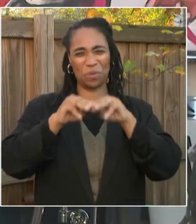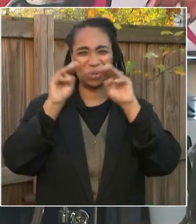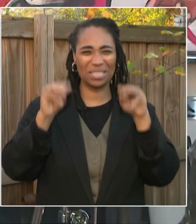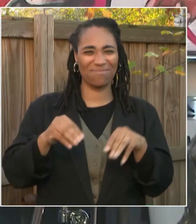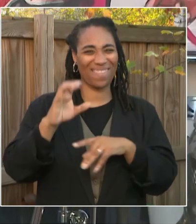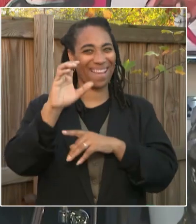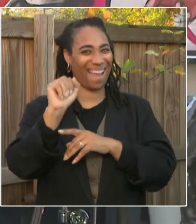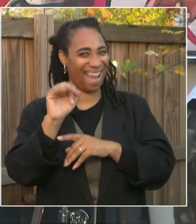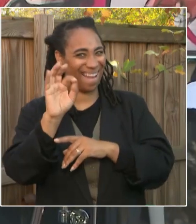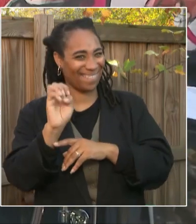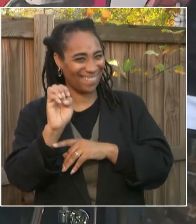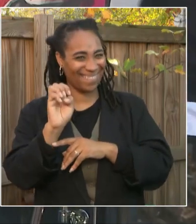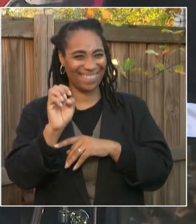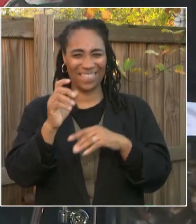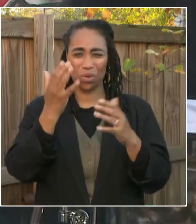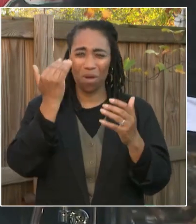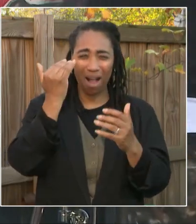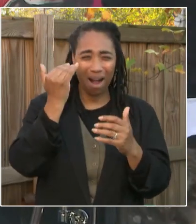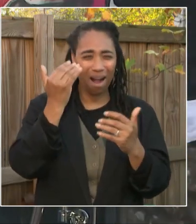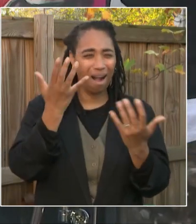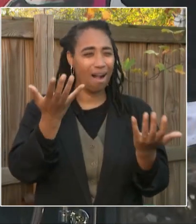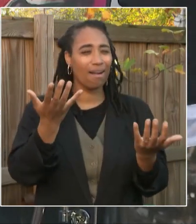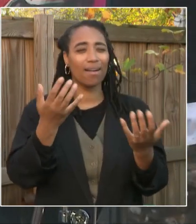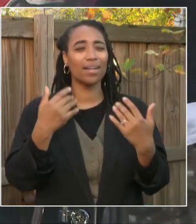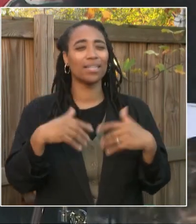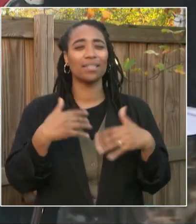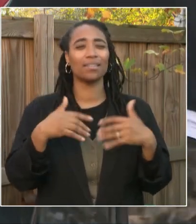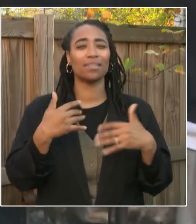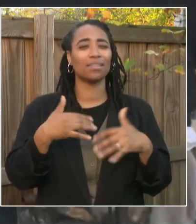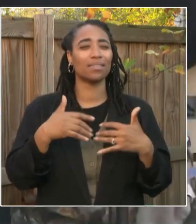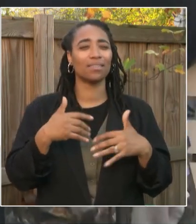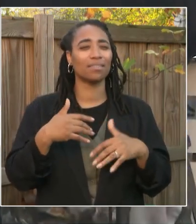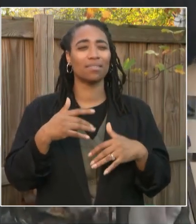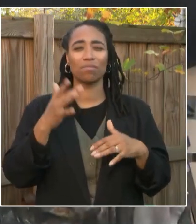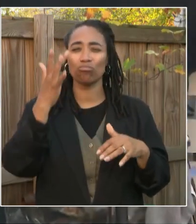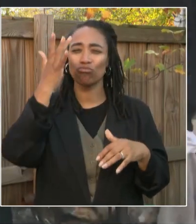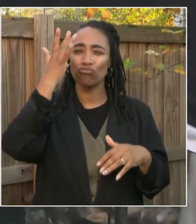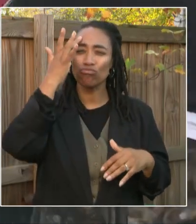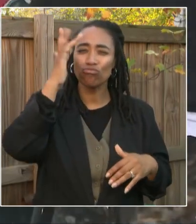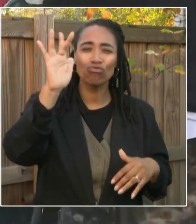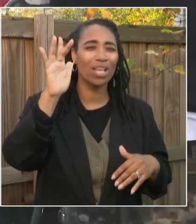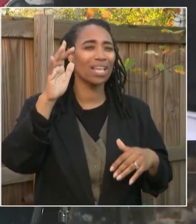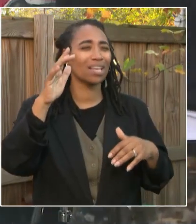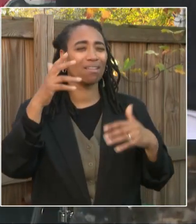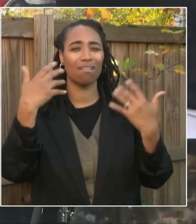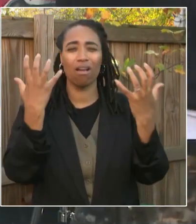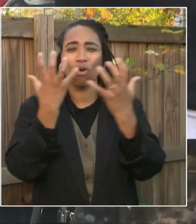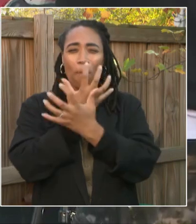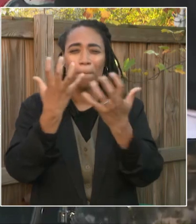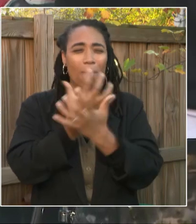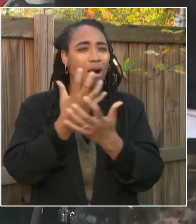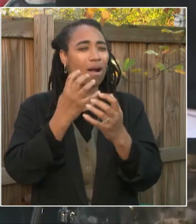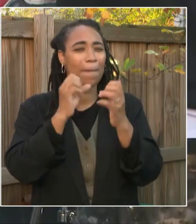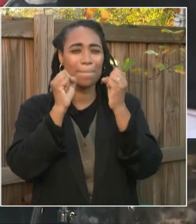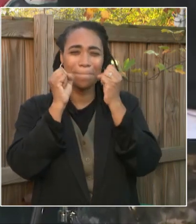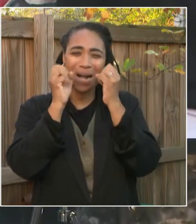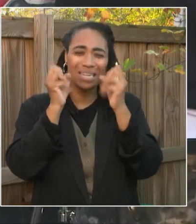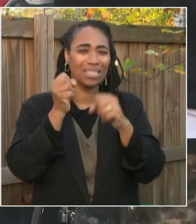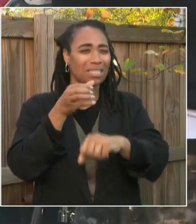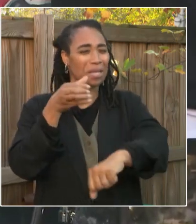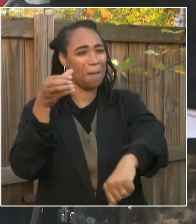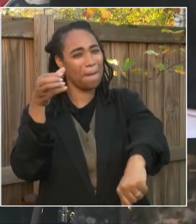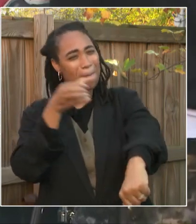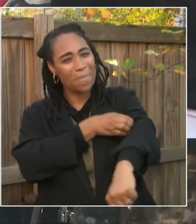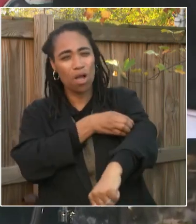this brilliant sister, this incredible sister, this amazing sister, this powerful sister, this moving